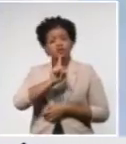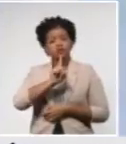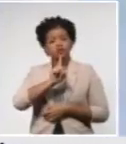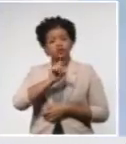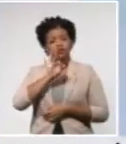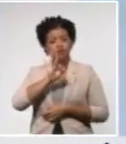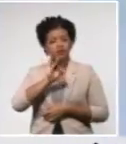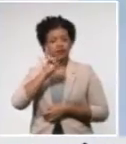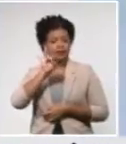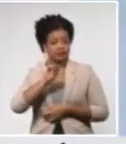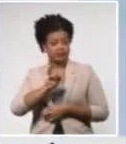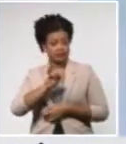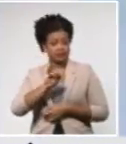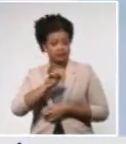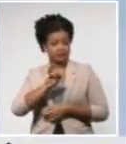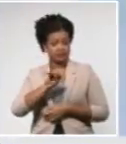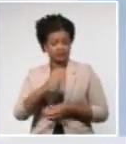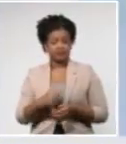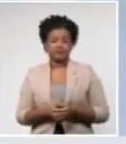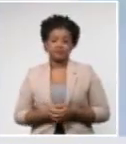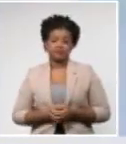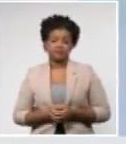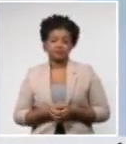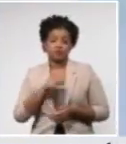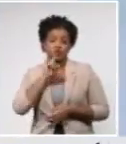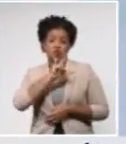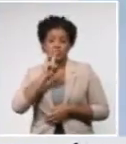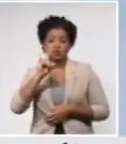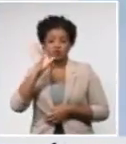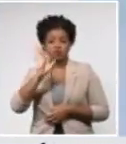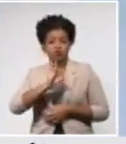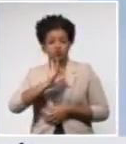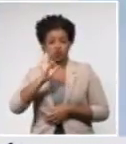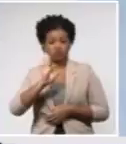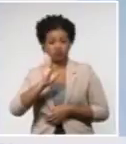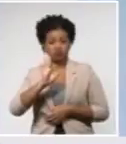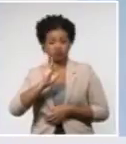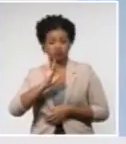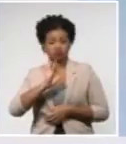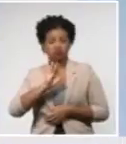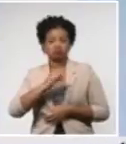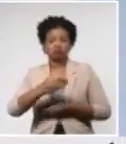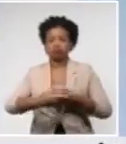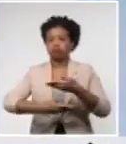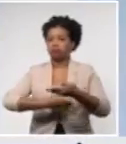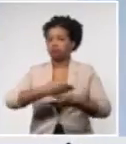187, that is 99%, have a stable